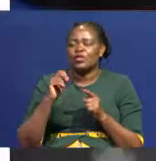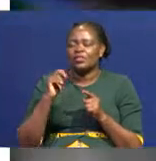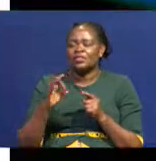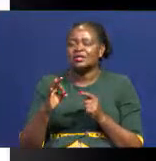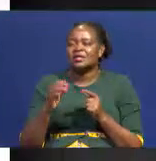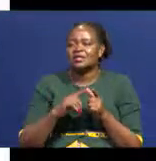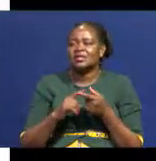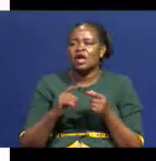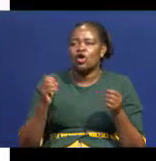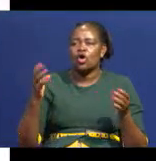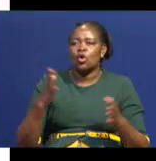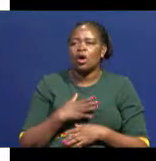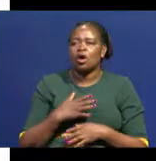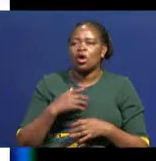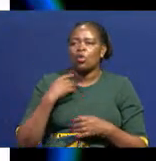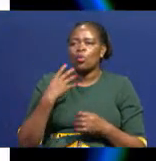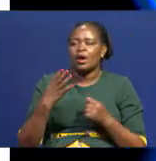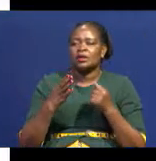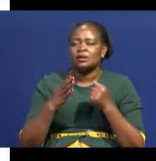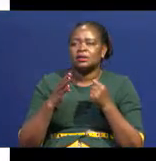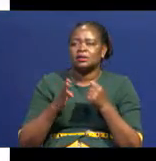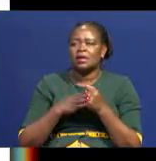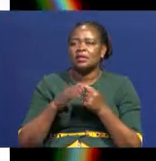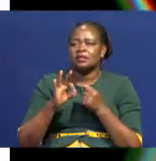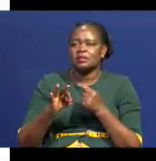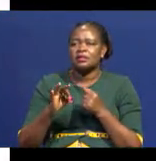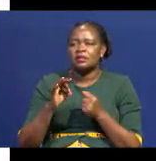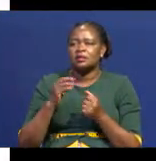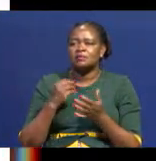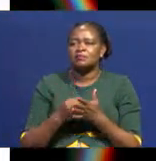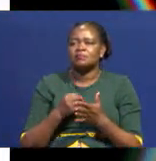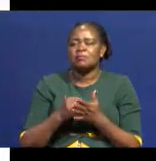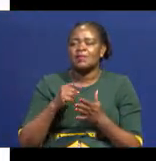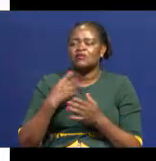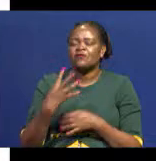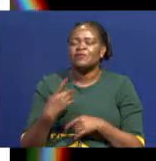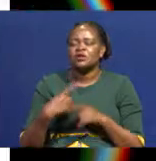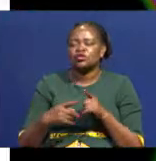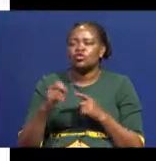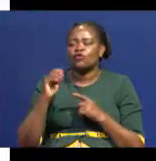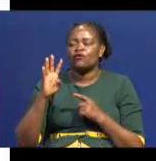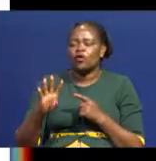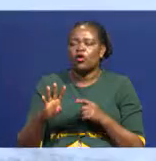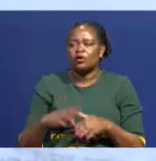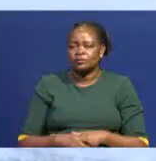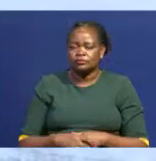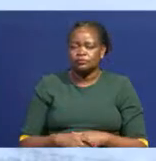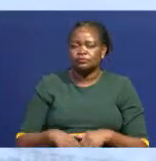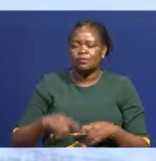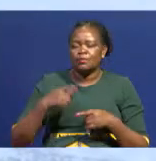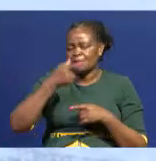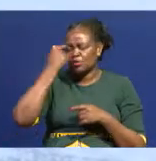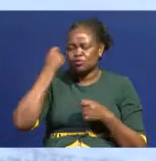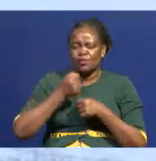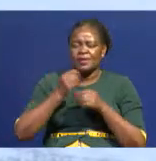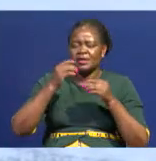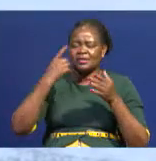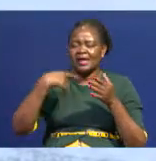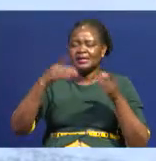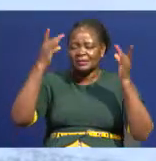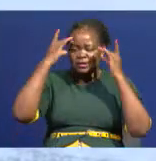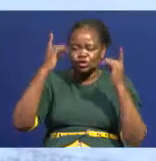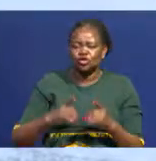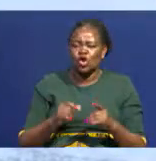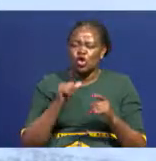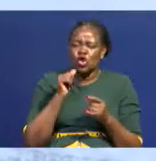an astonishingly low 193 shillings in April 2024. Because we are making the right decisions.